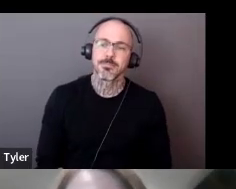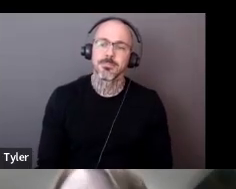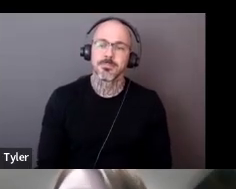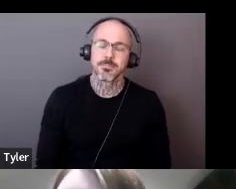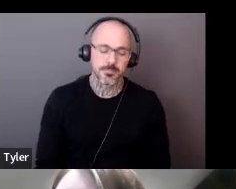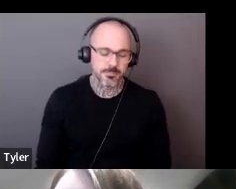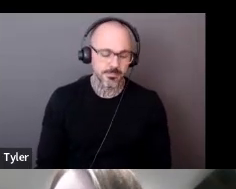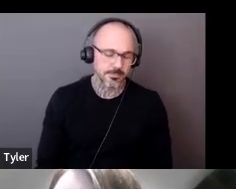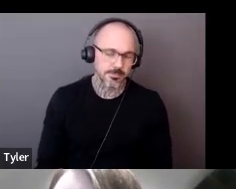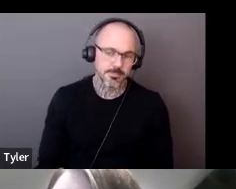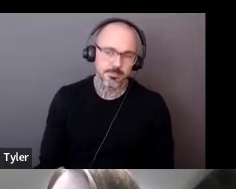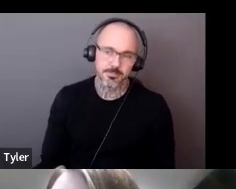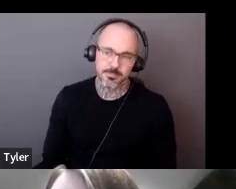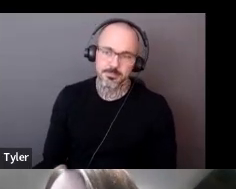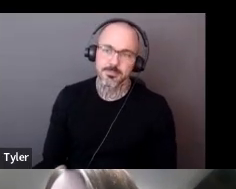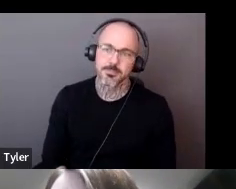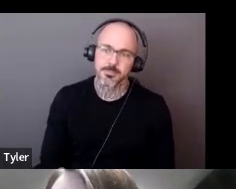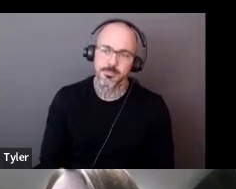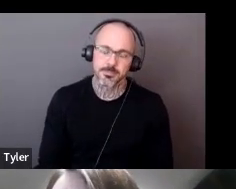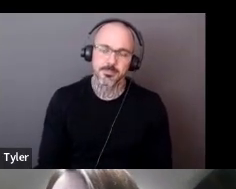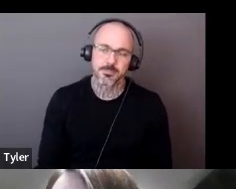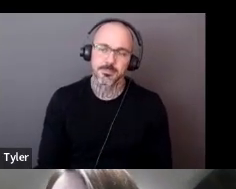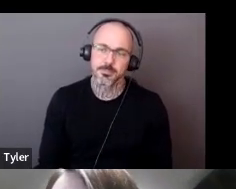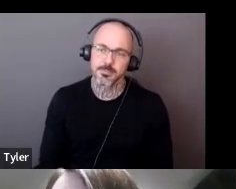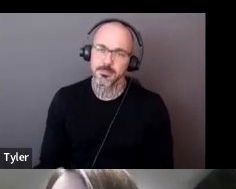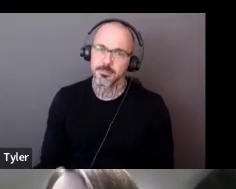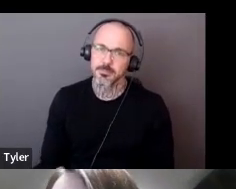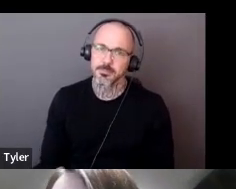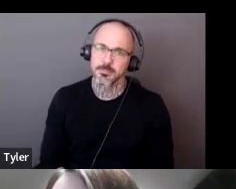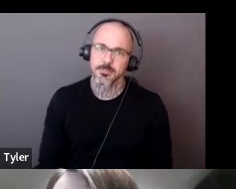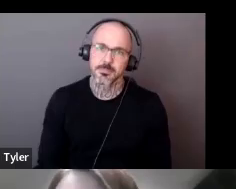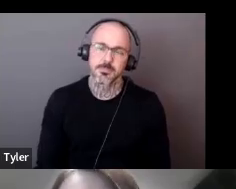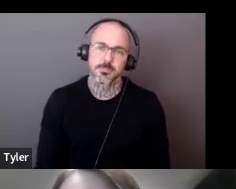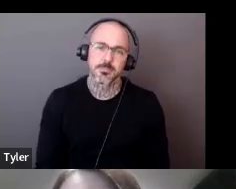It's a tough one. It's a tough one. Yeah.